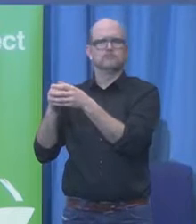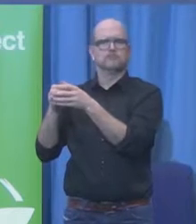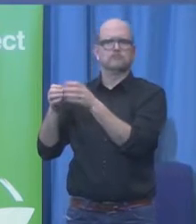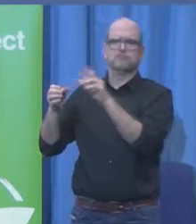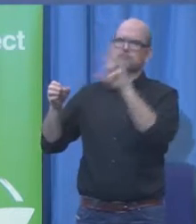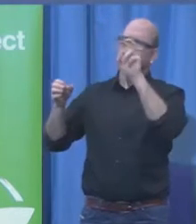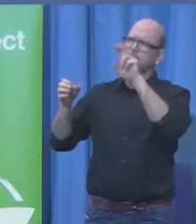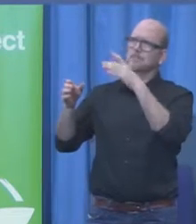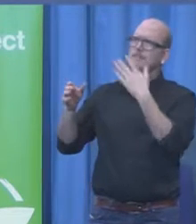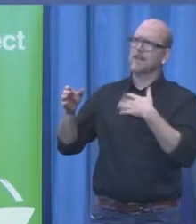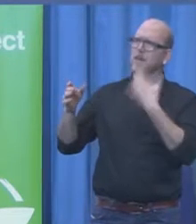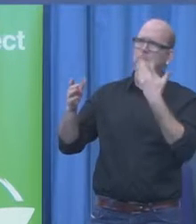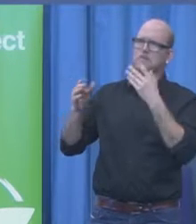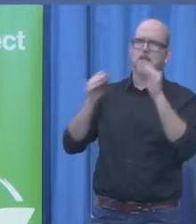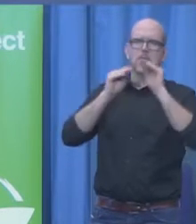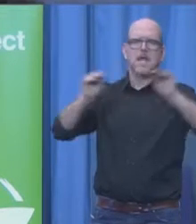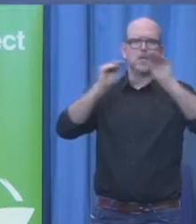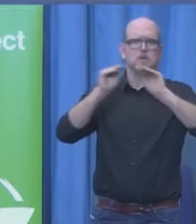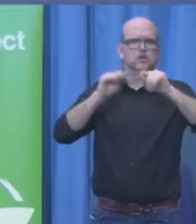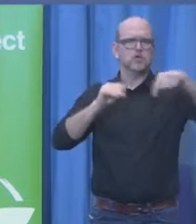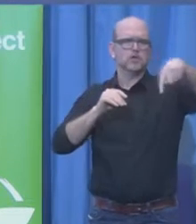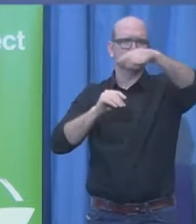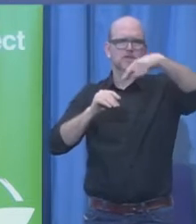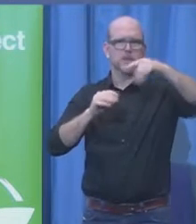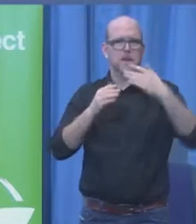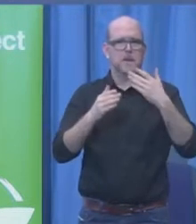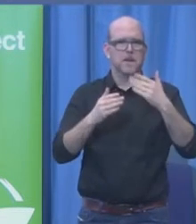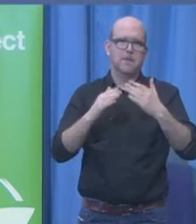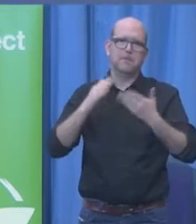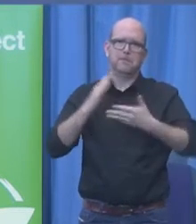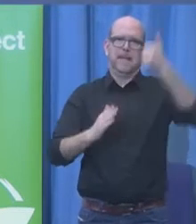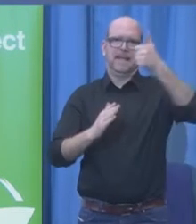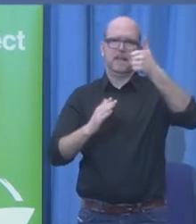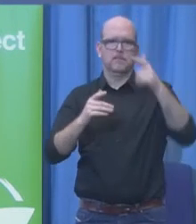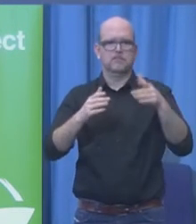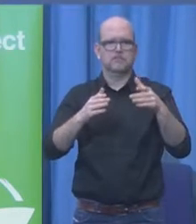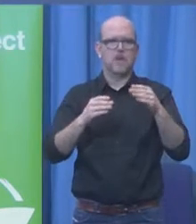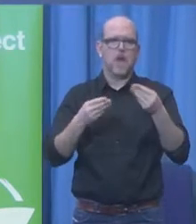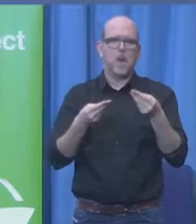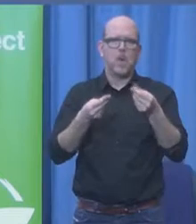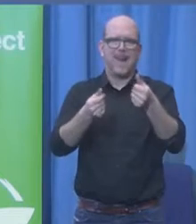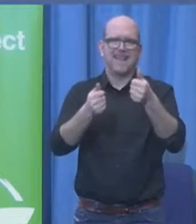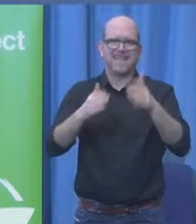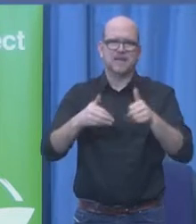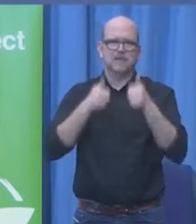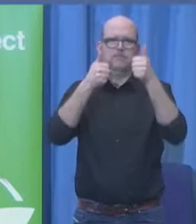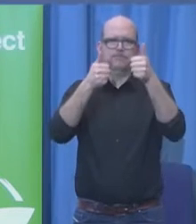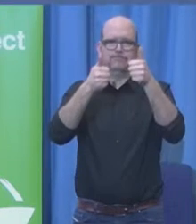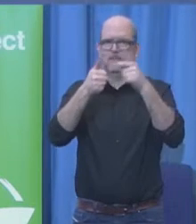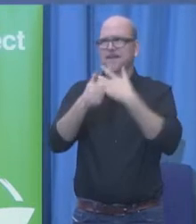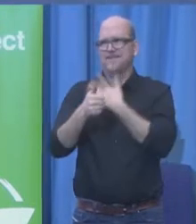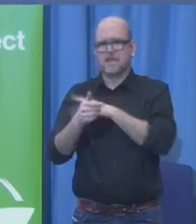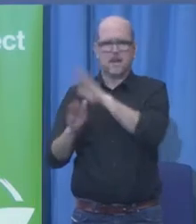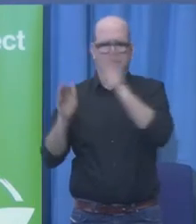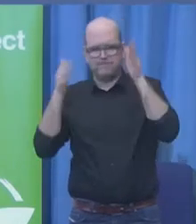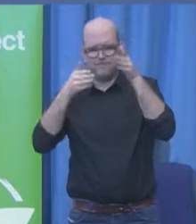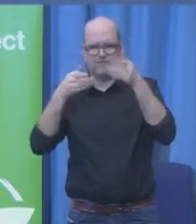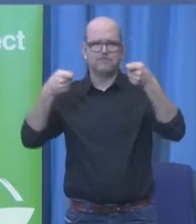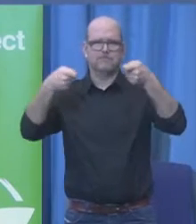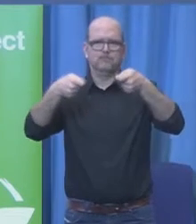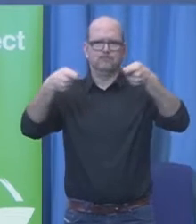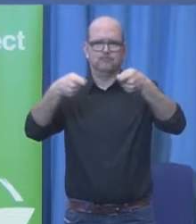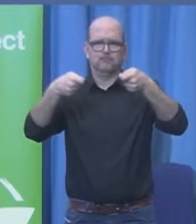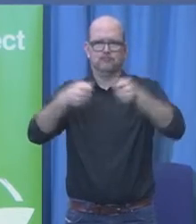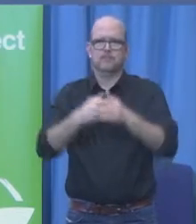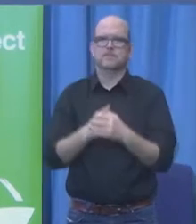are trying to mainstream disability in the philanthropic sector. So foundations aren't acting